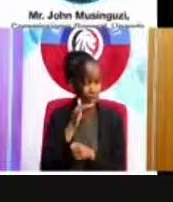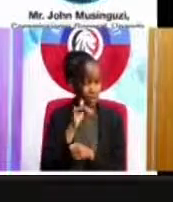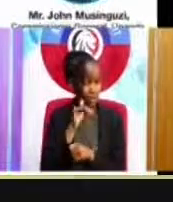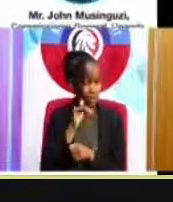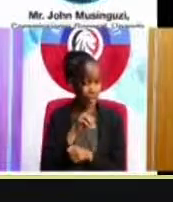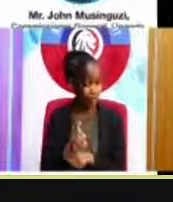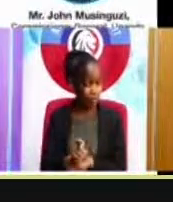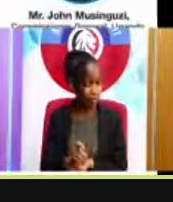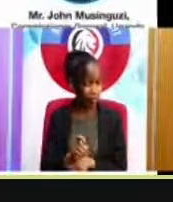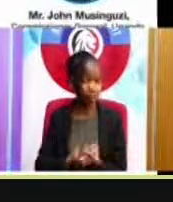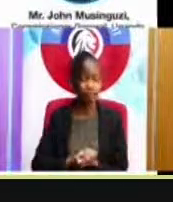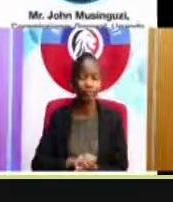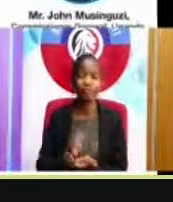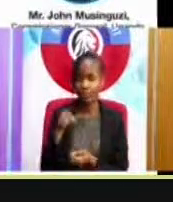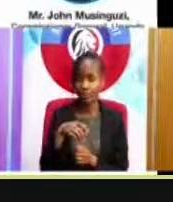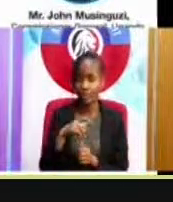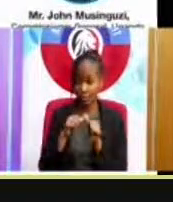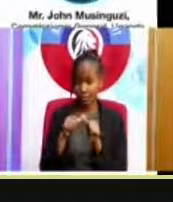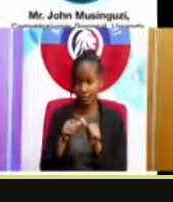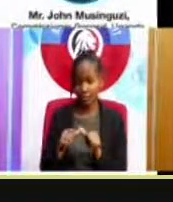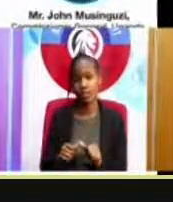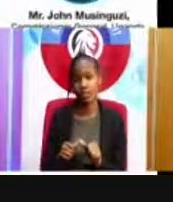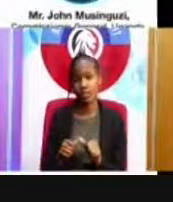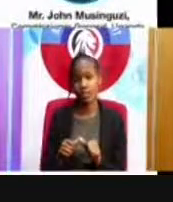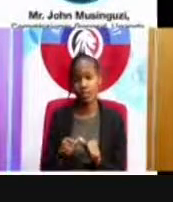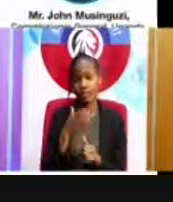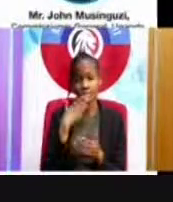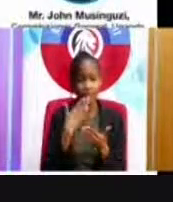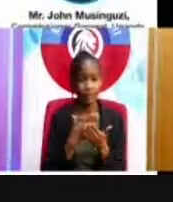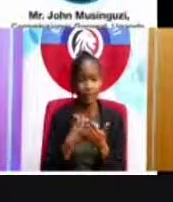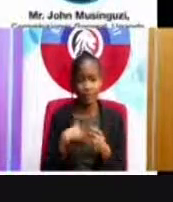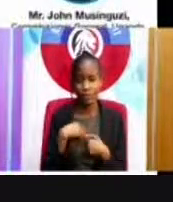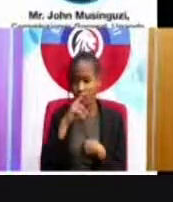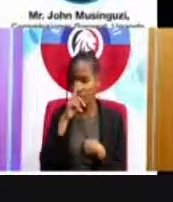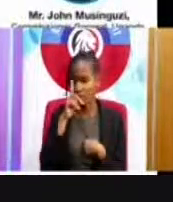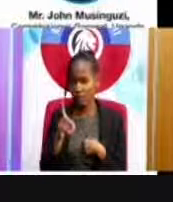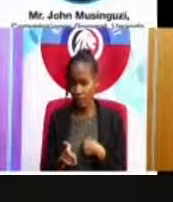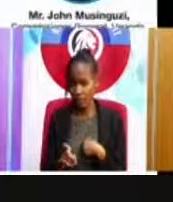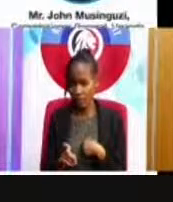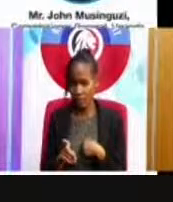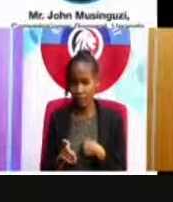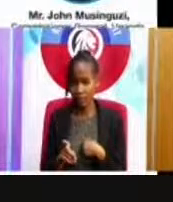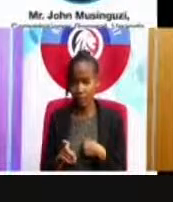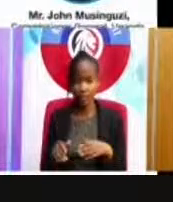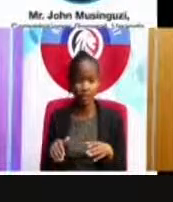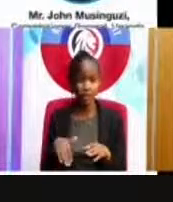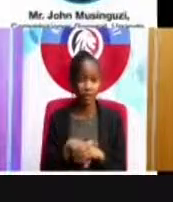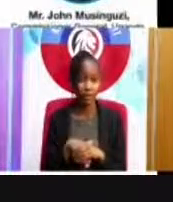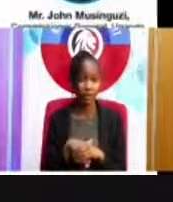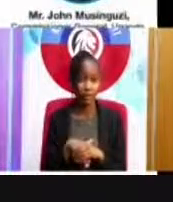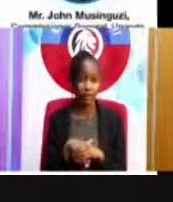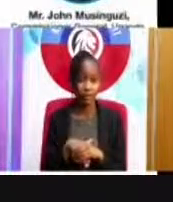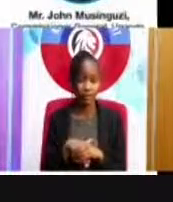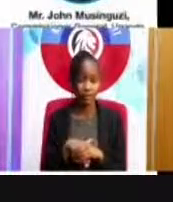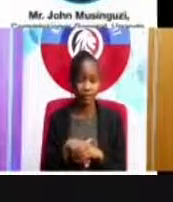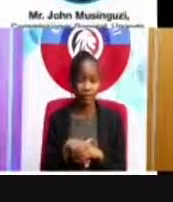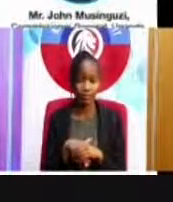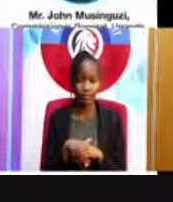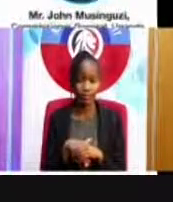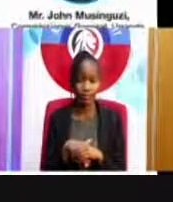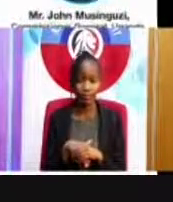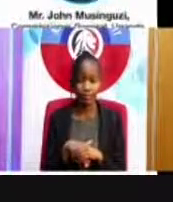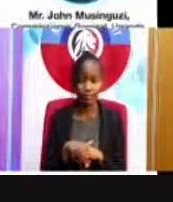Yes, of course. Please go ahead. Thank you. There's a question in the Q&A that I